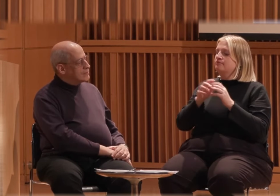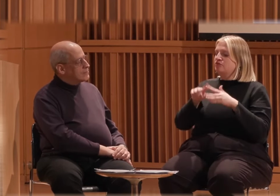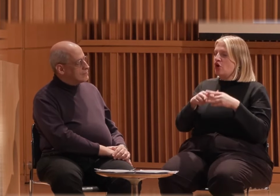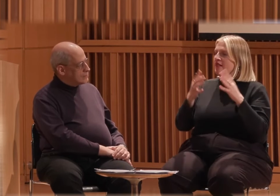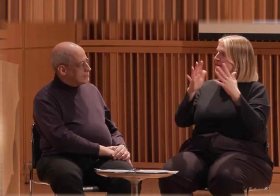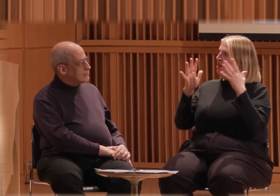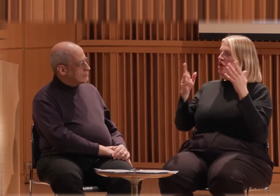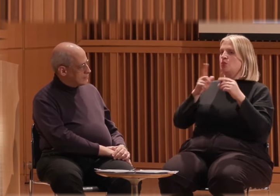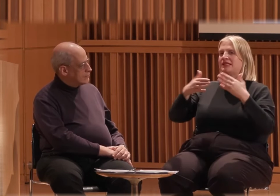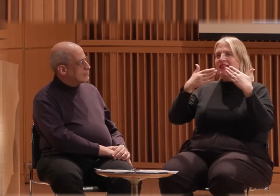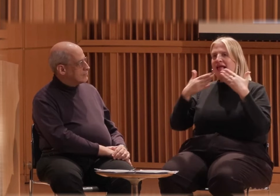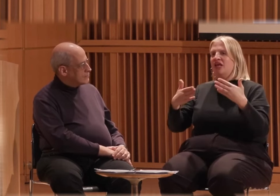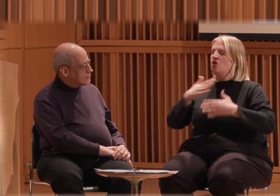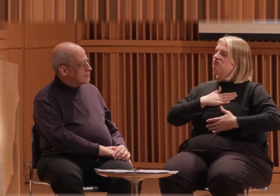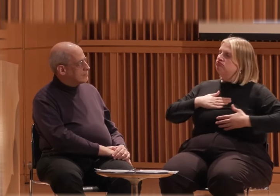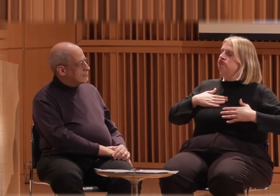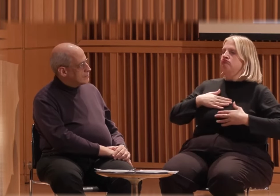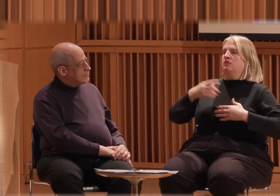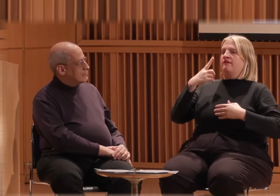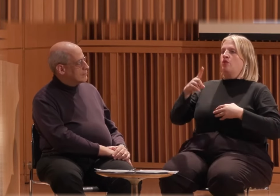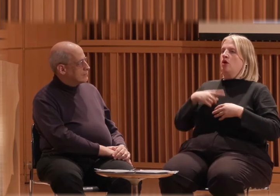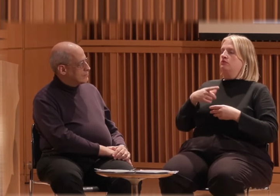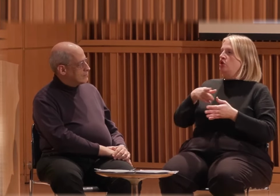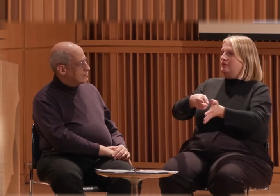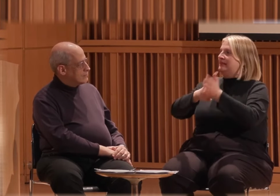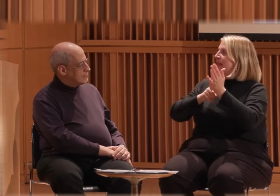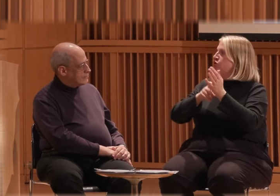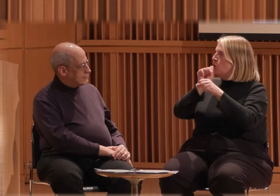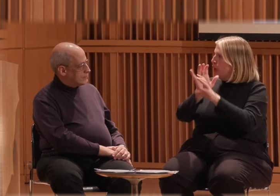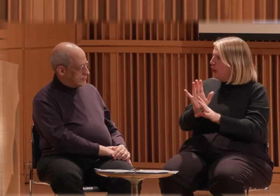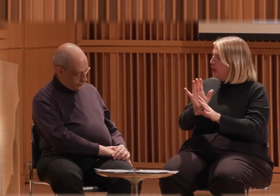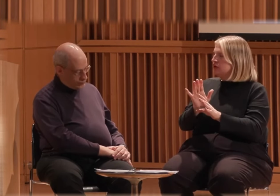and gratitude for essential workers. And then I remember there was also